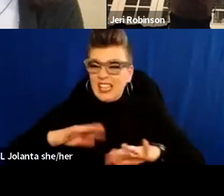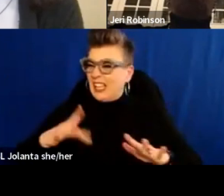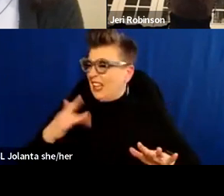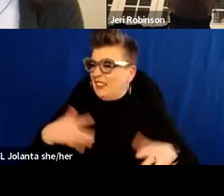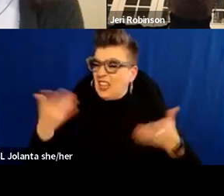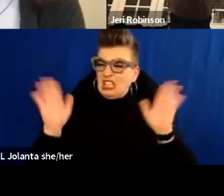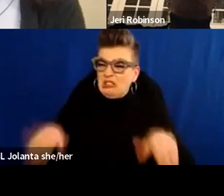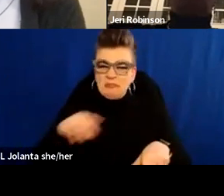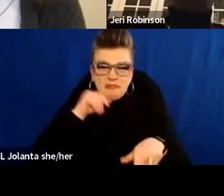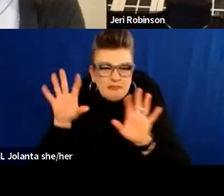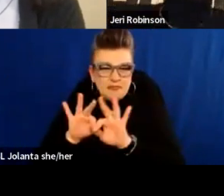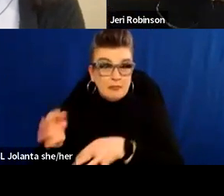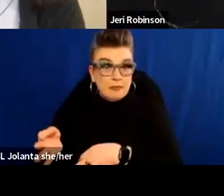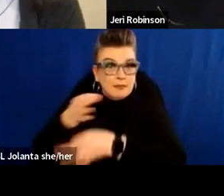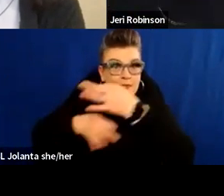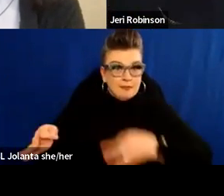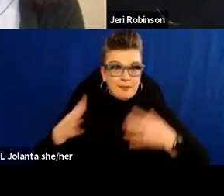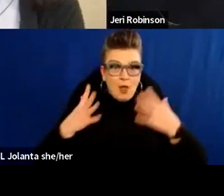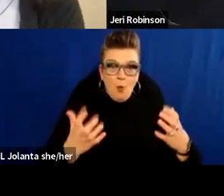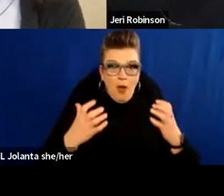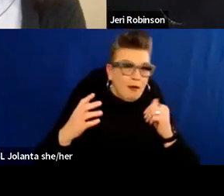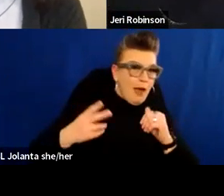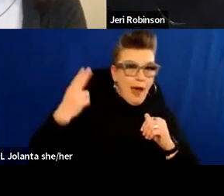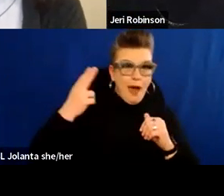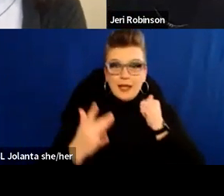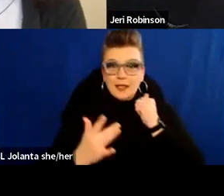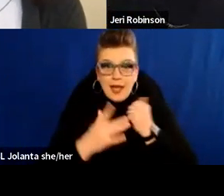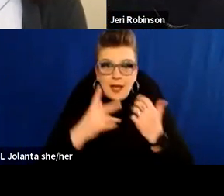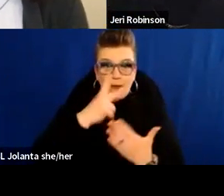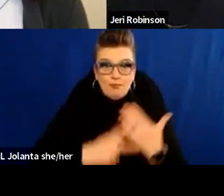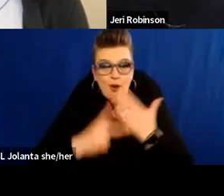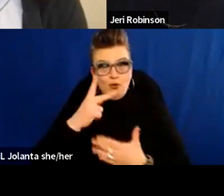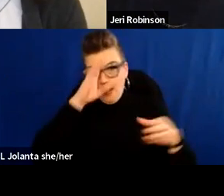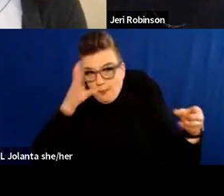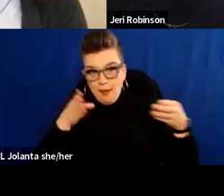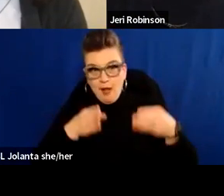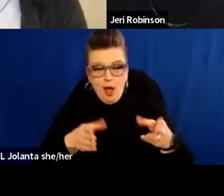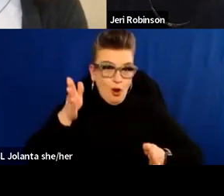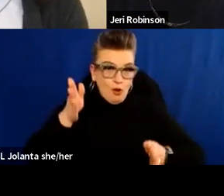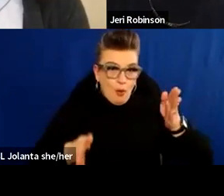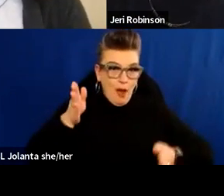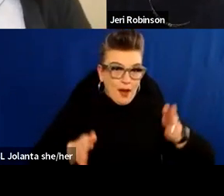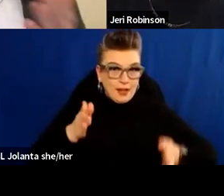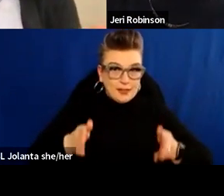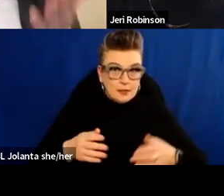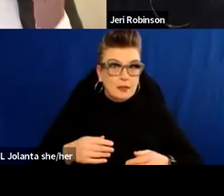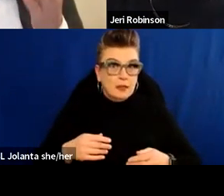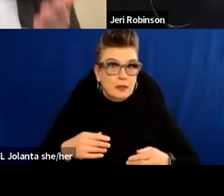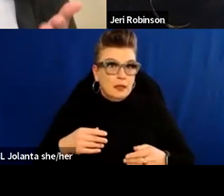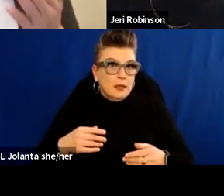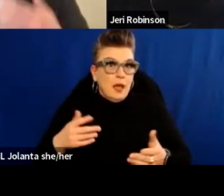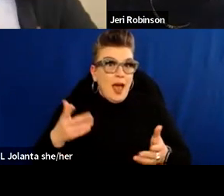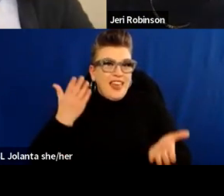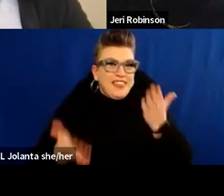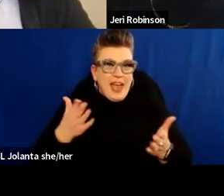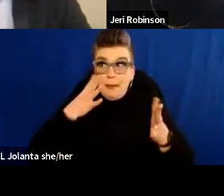that anymore instead they want to have a high-tech program on um robotics they may decide to